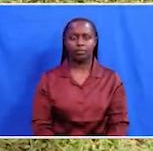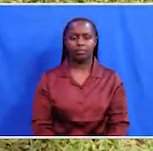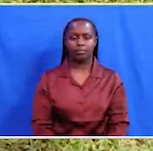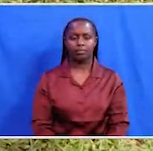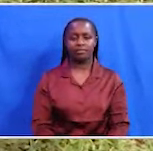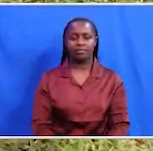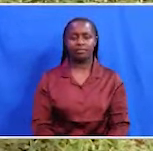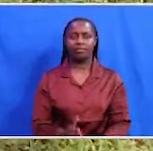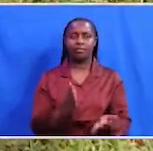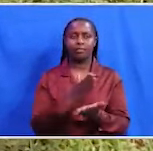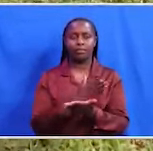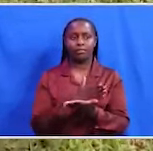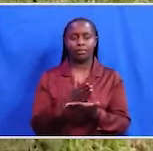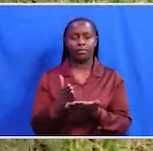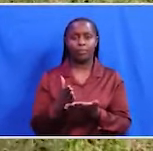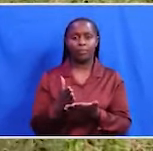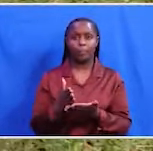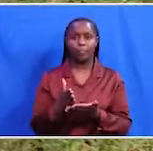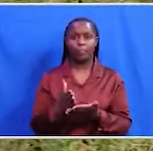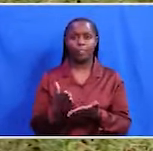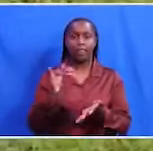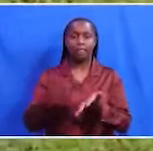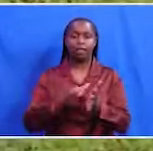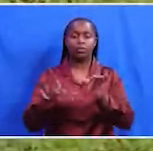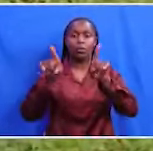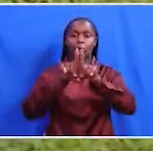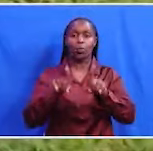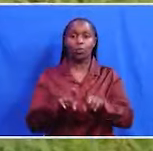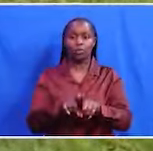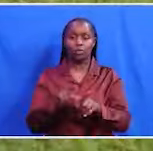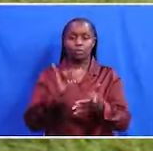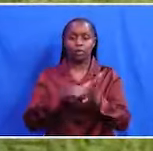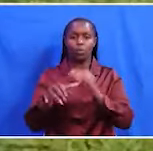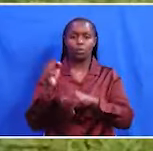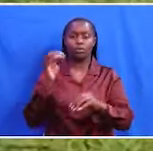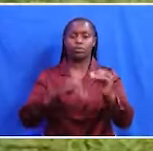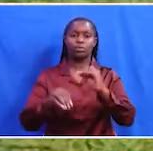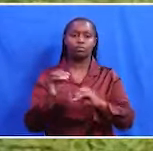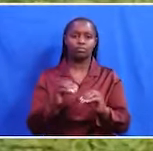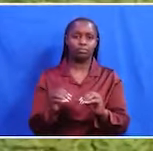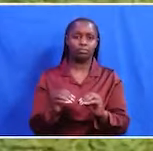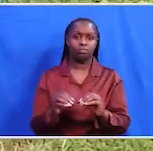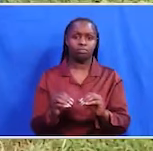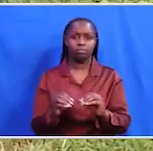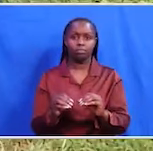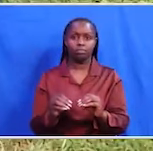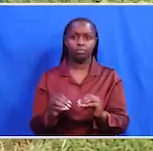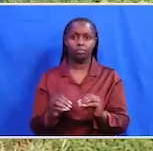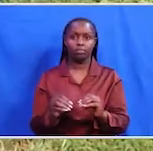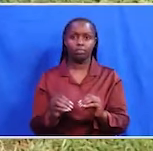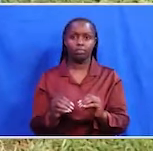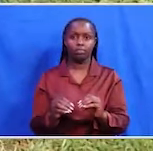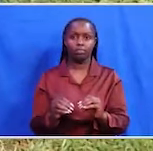some retention money for the gate. That one was also raised, not yet paid.